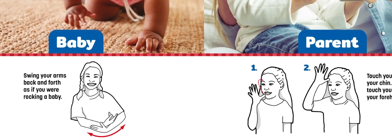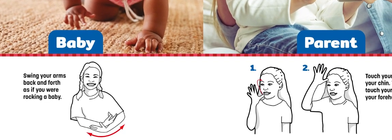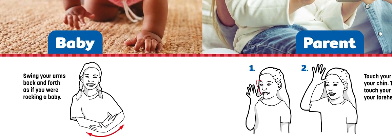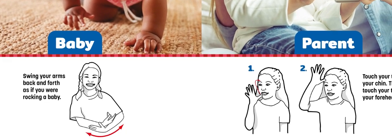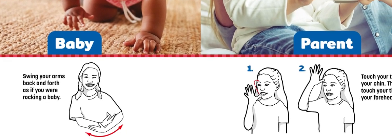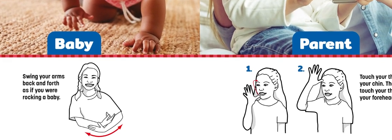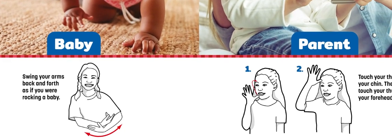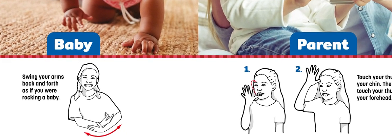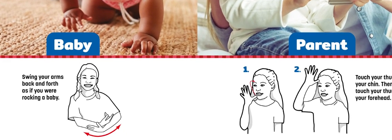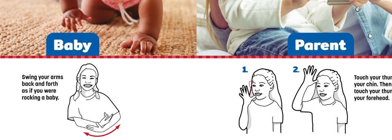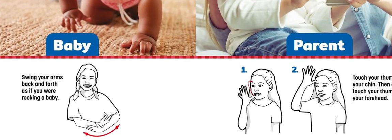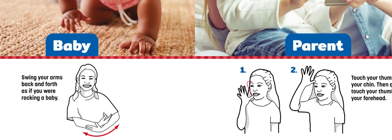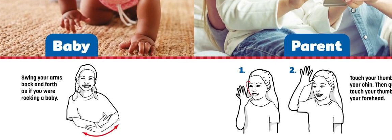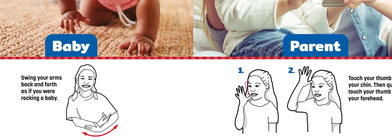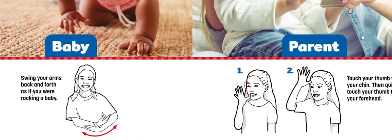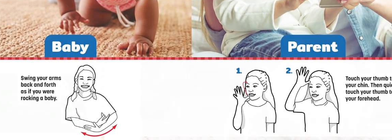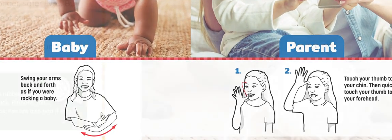across various subjects.